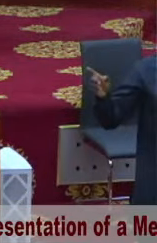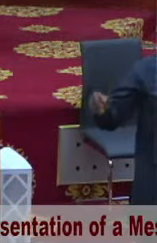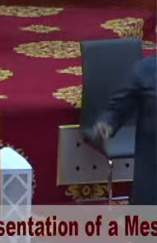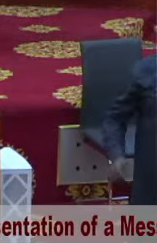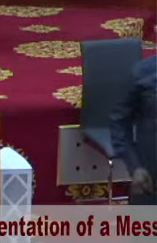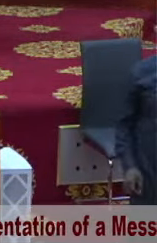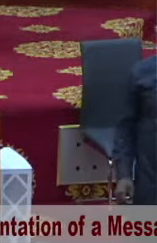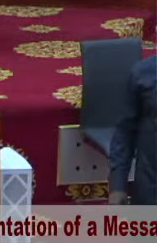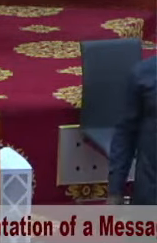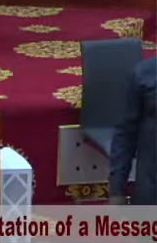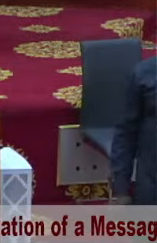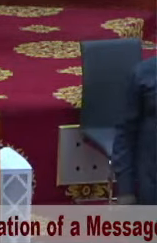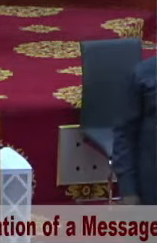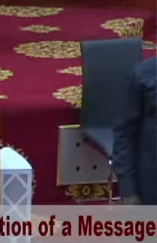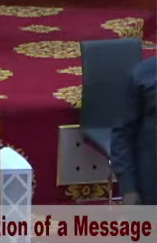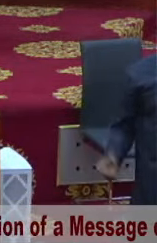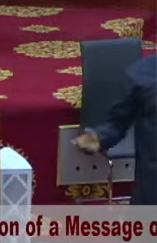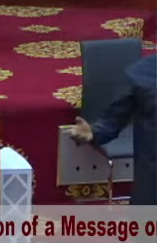n